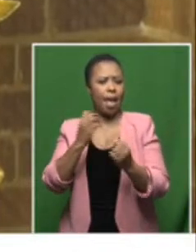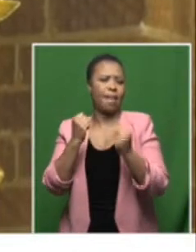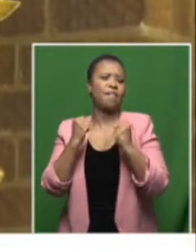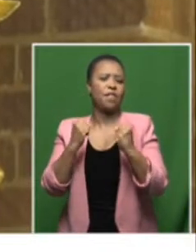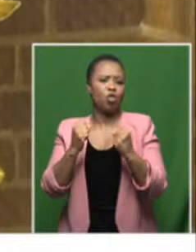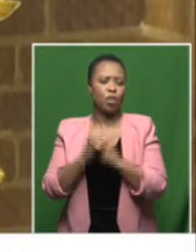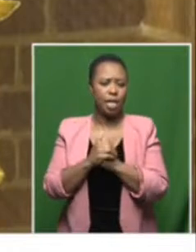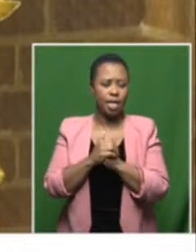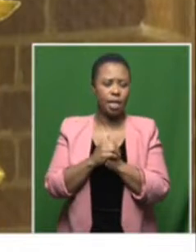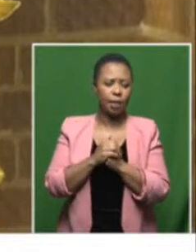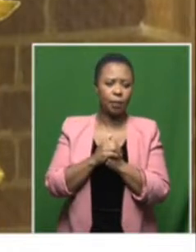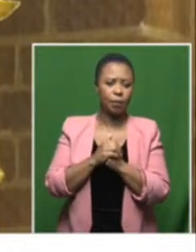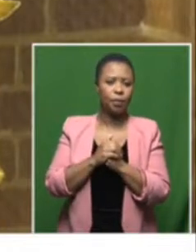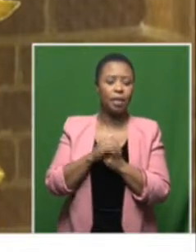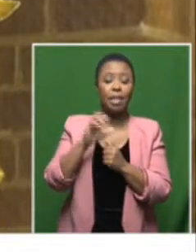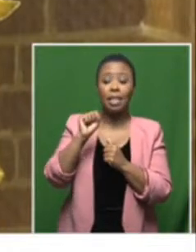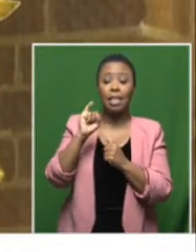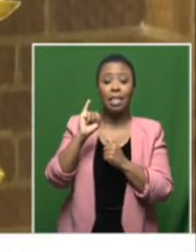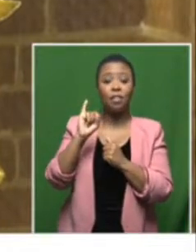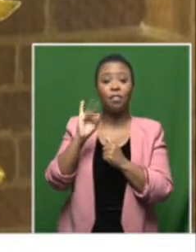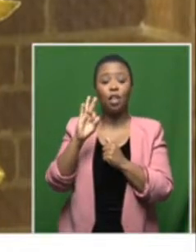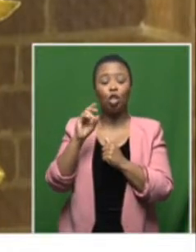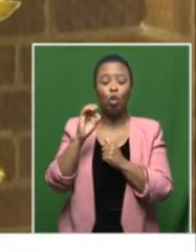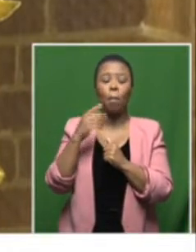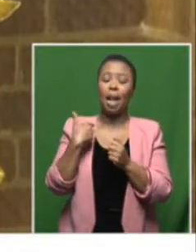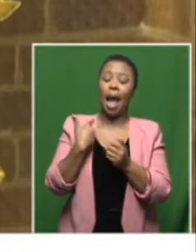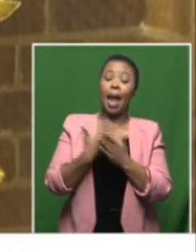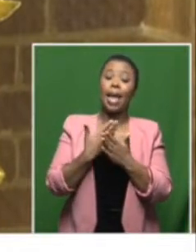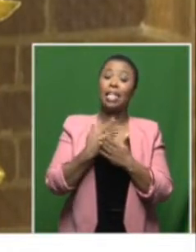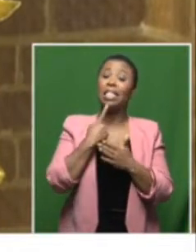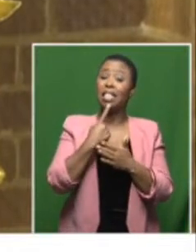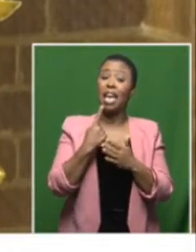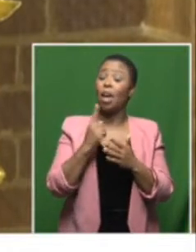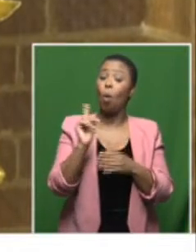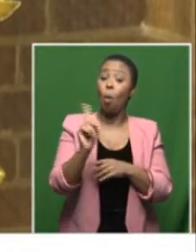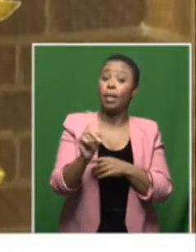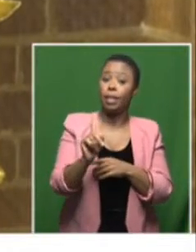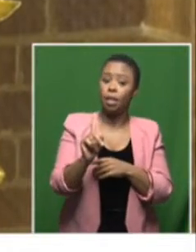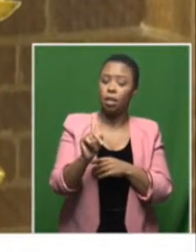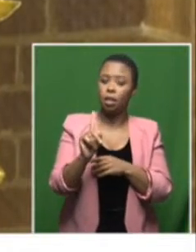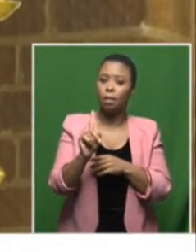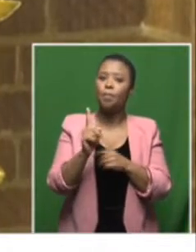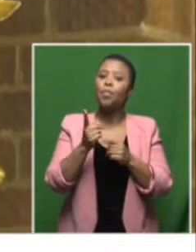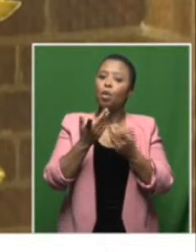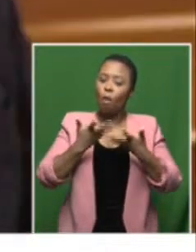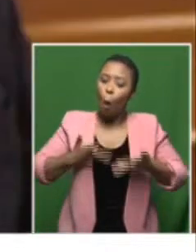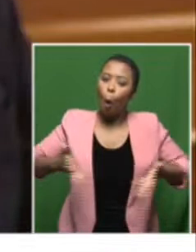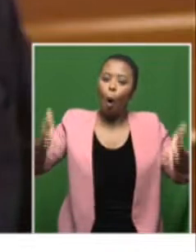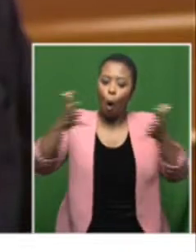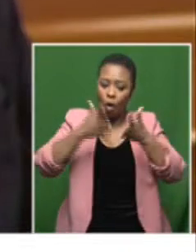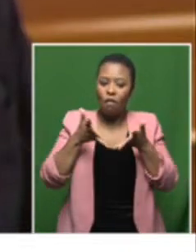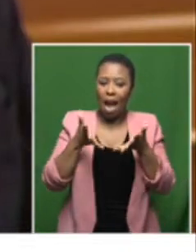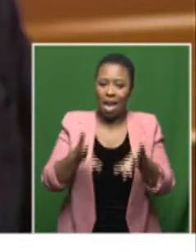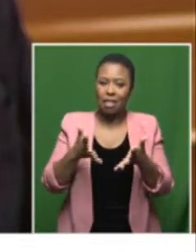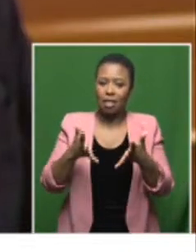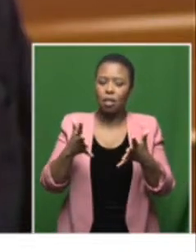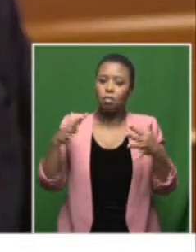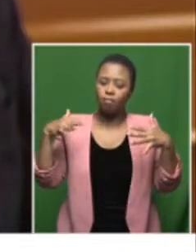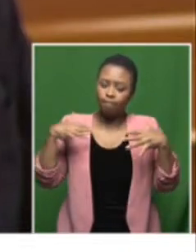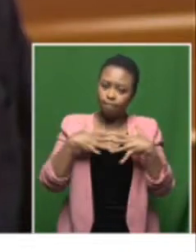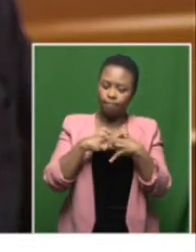Of Sfiso, I can only say, let's just say all of us present here